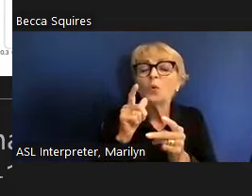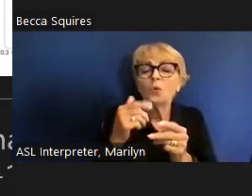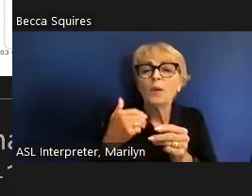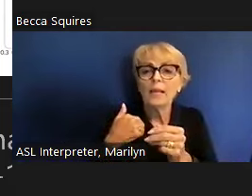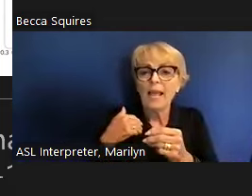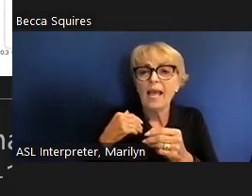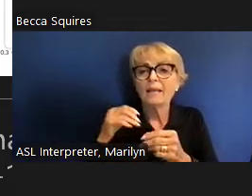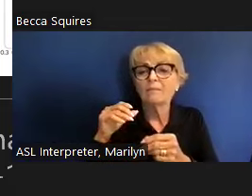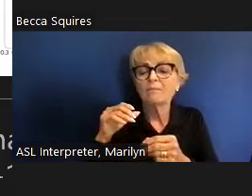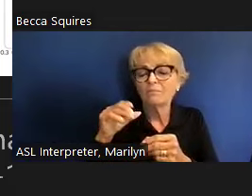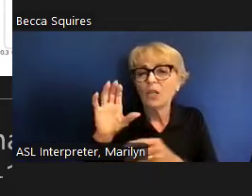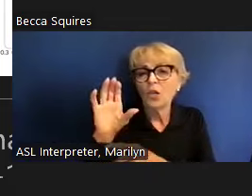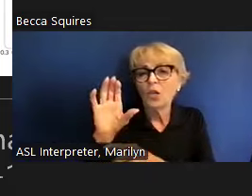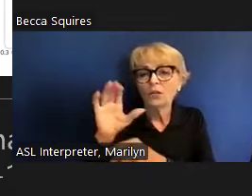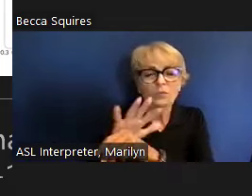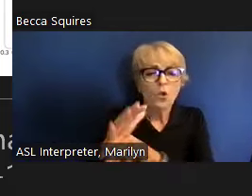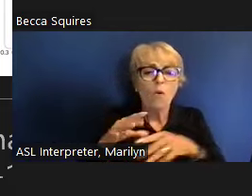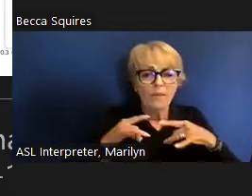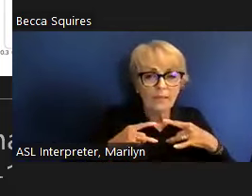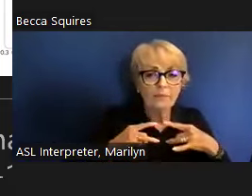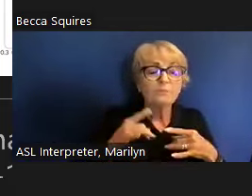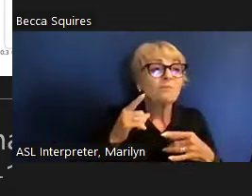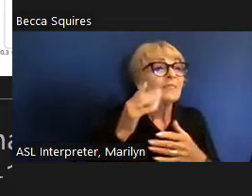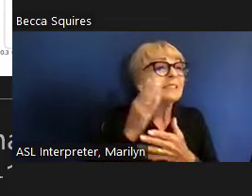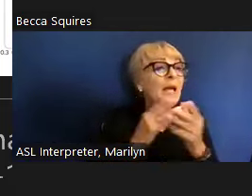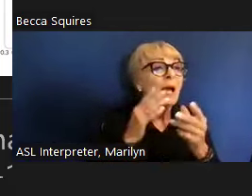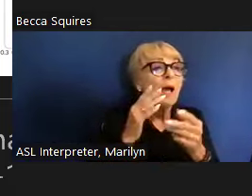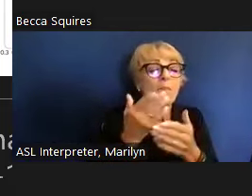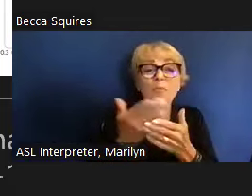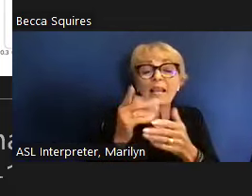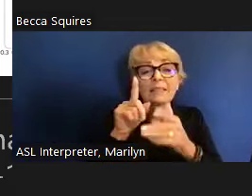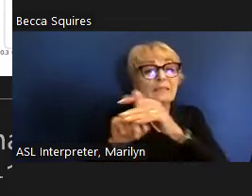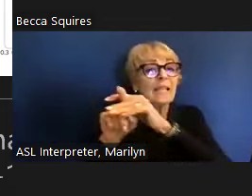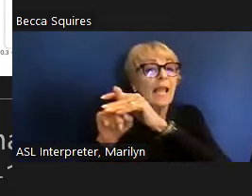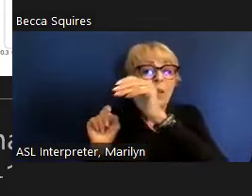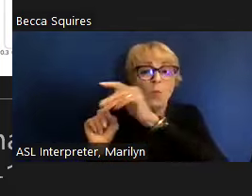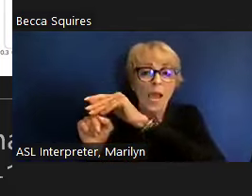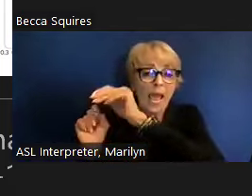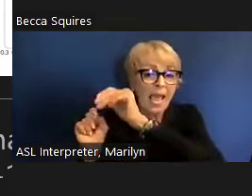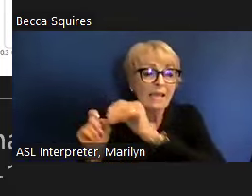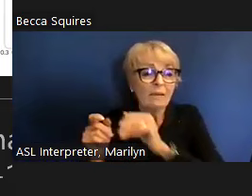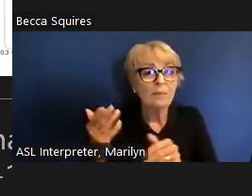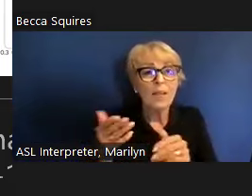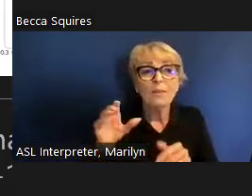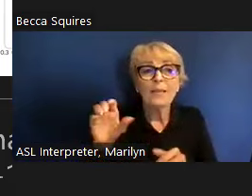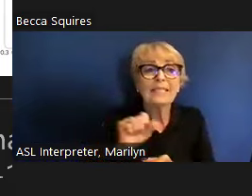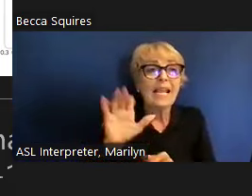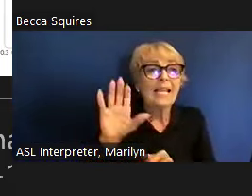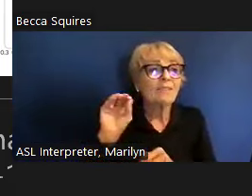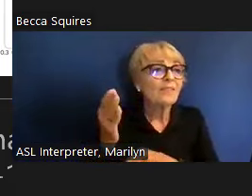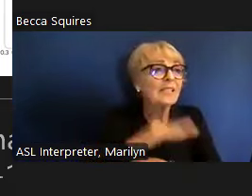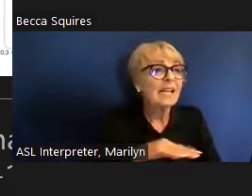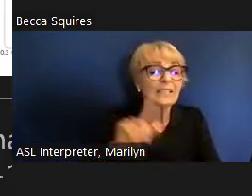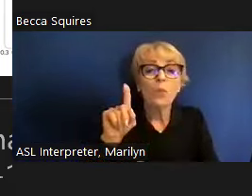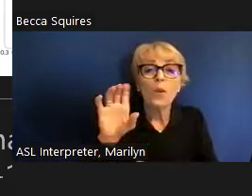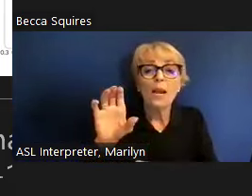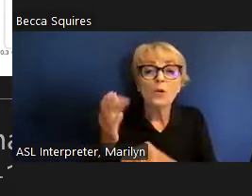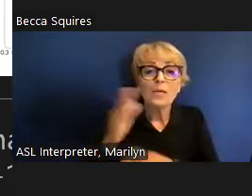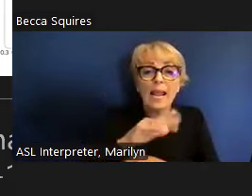lot of these things, they came and they went. It might take, 50 days, 100 days to go